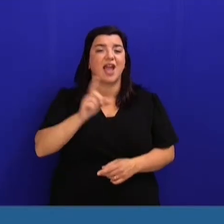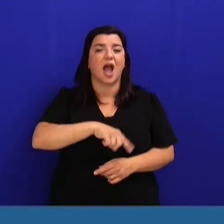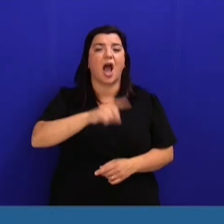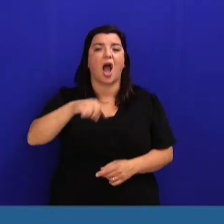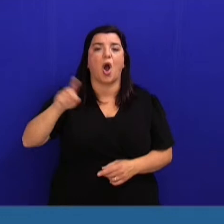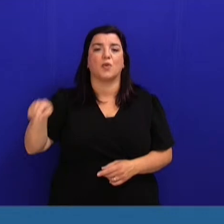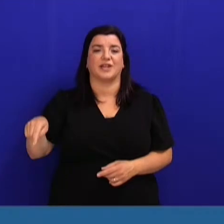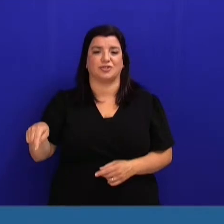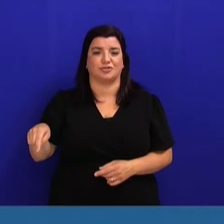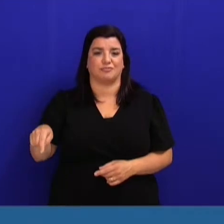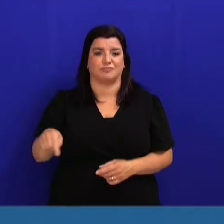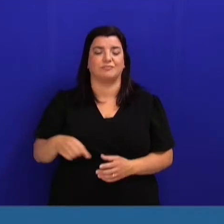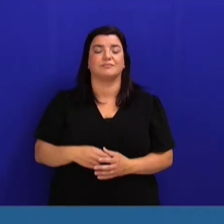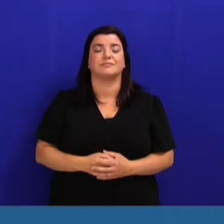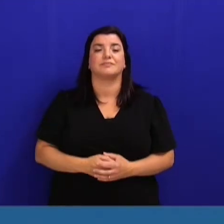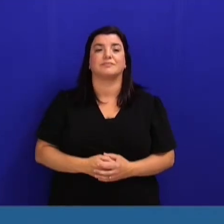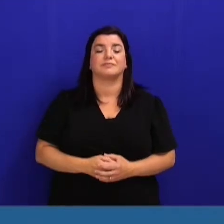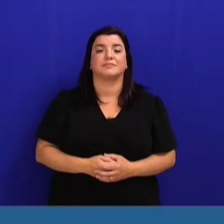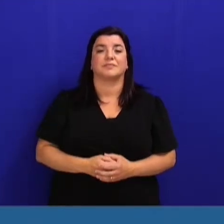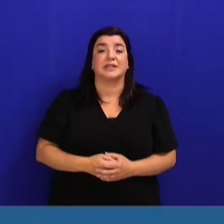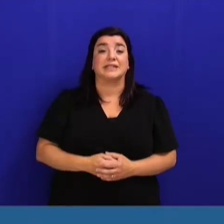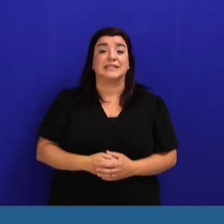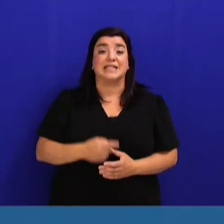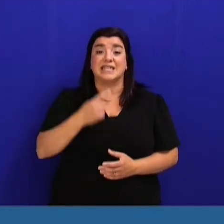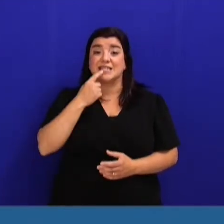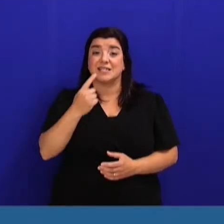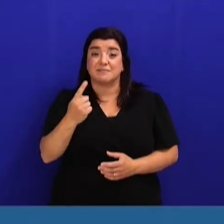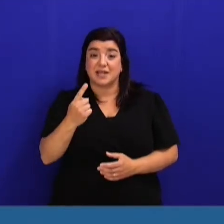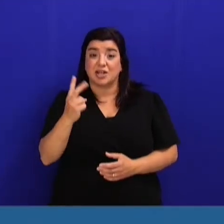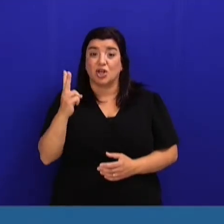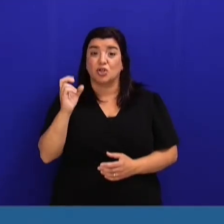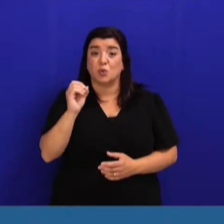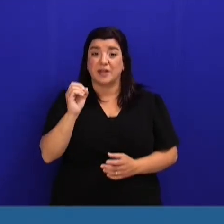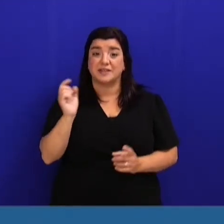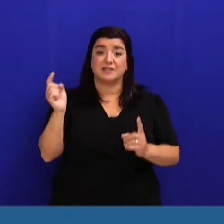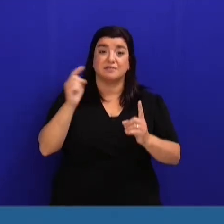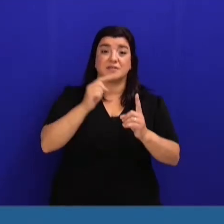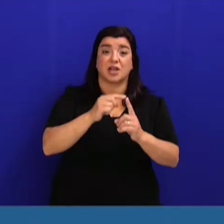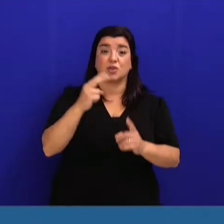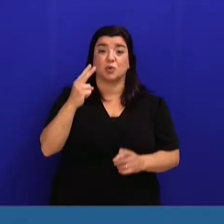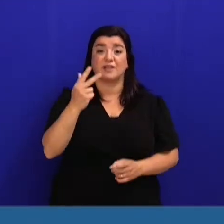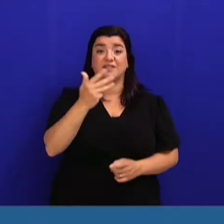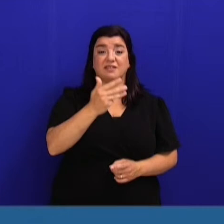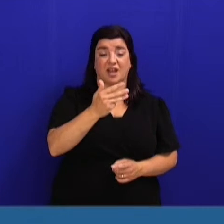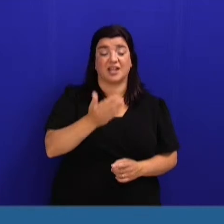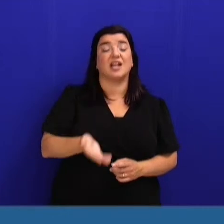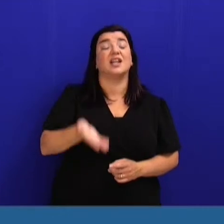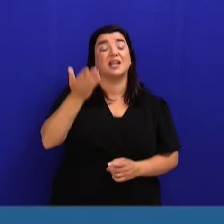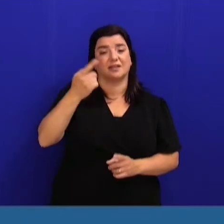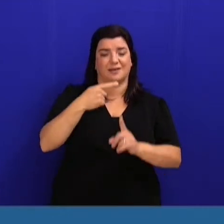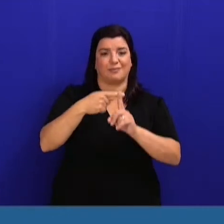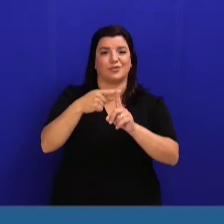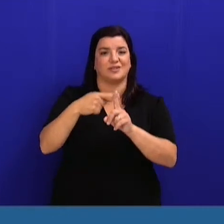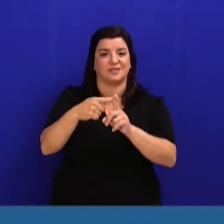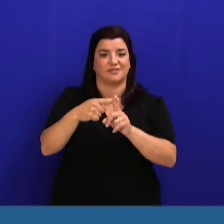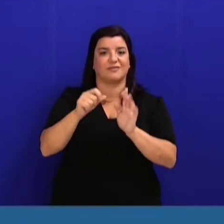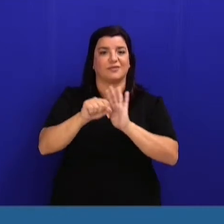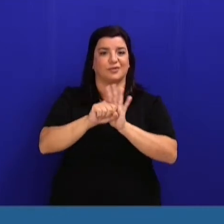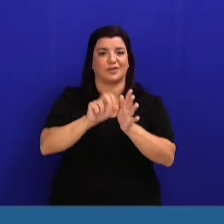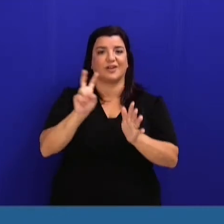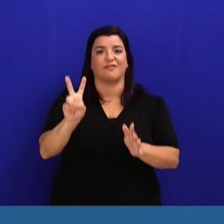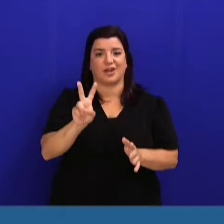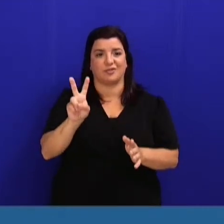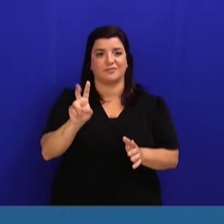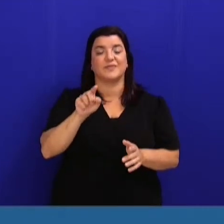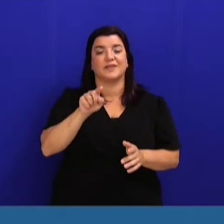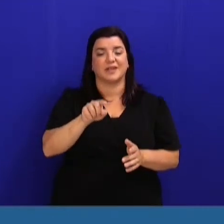il-ġimgħa kienu ta' età bejn 20 u 29 sena u jekk inħarsu lejn il-ġimgħa ta' qabel qegħdin naraw li dawn l-etajiet jispikkaw